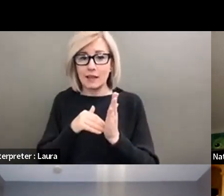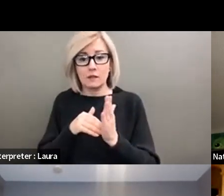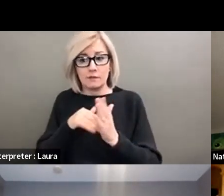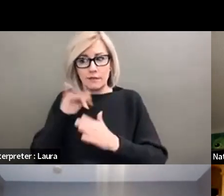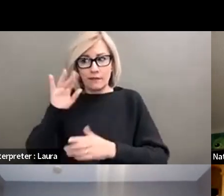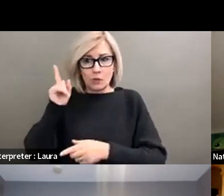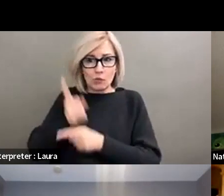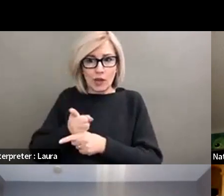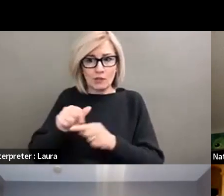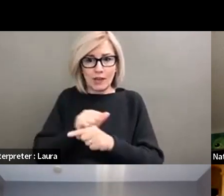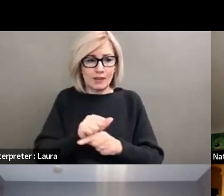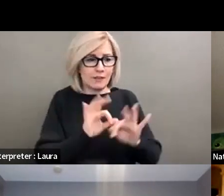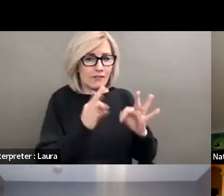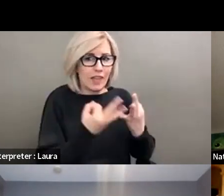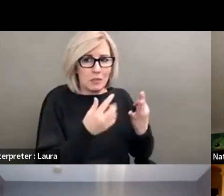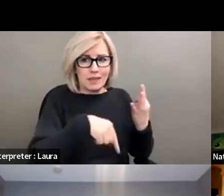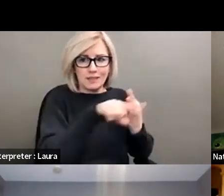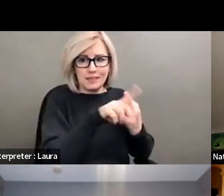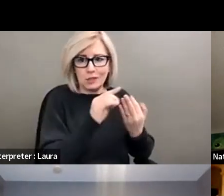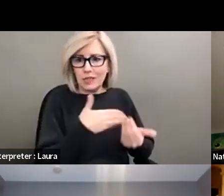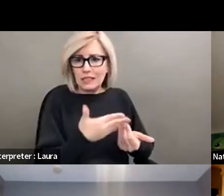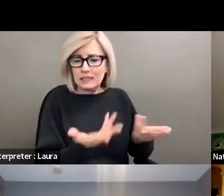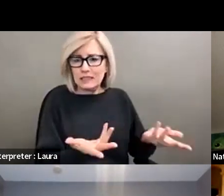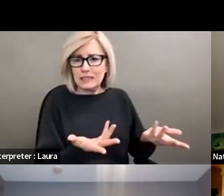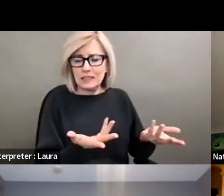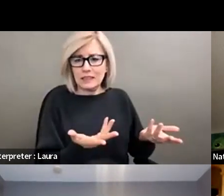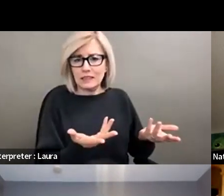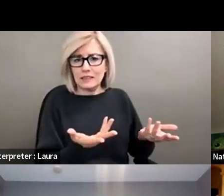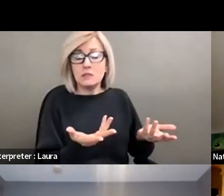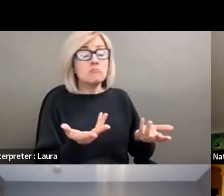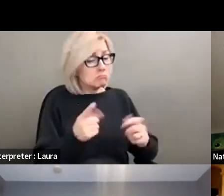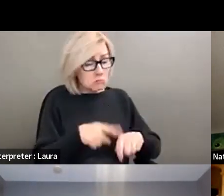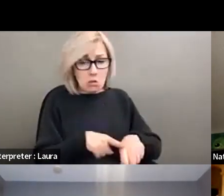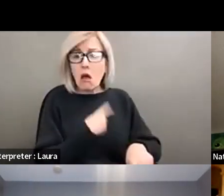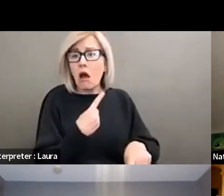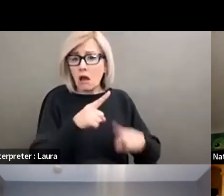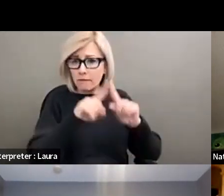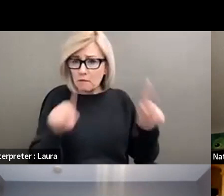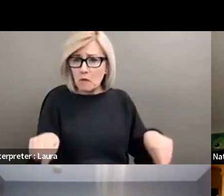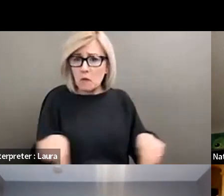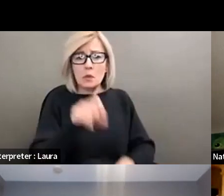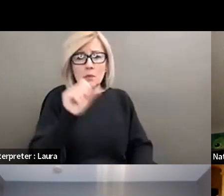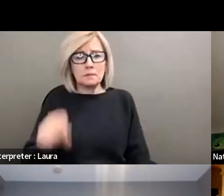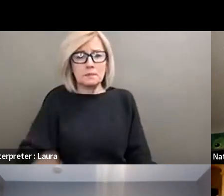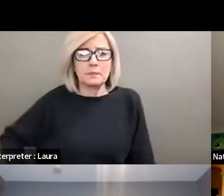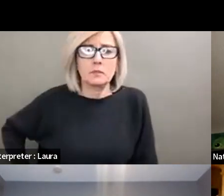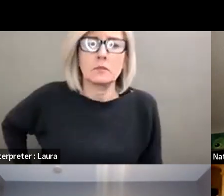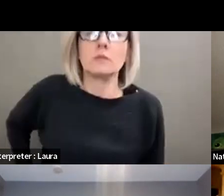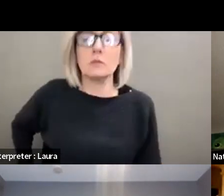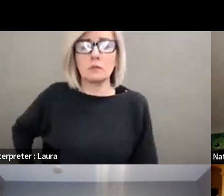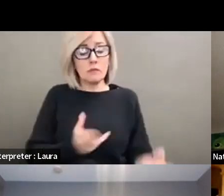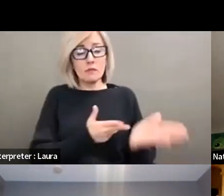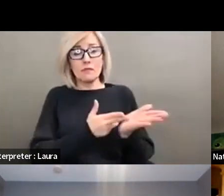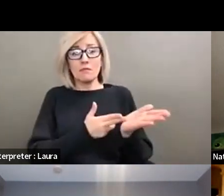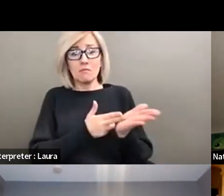training, families can do this fairly easily. It is a long form, and quite frankly, I've wrapped